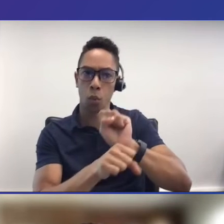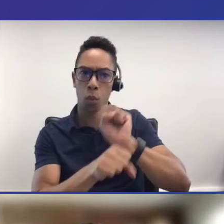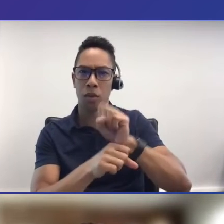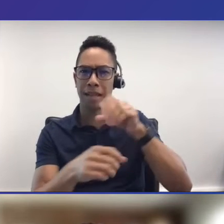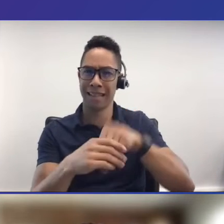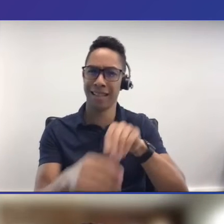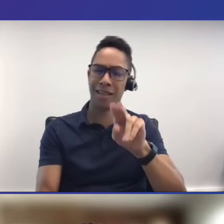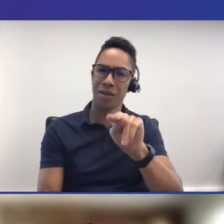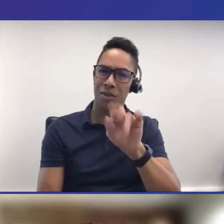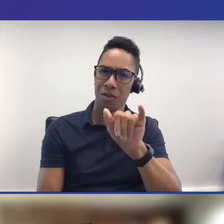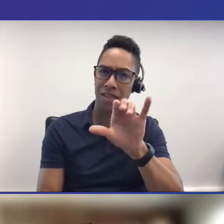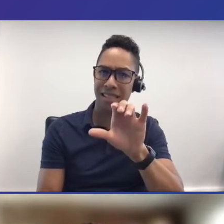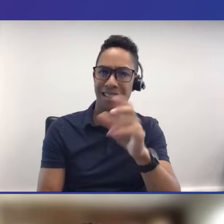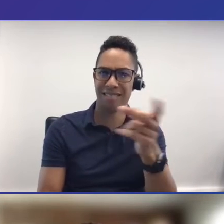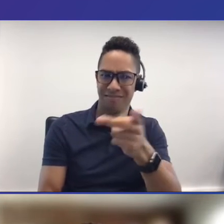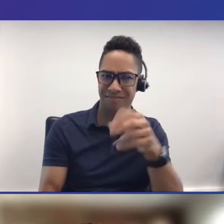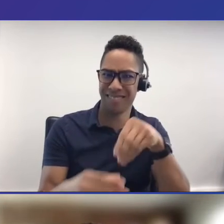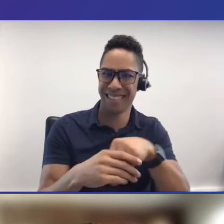York City in the 80s.